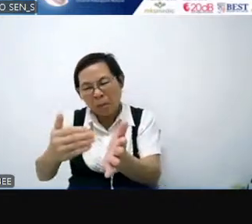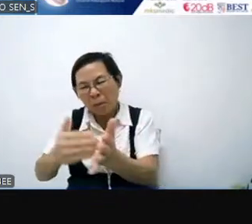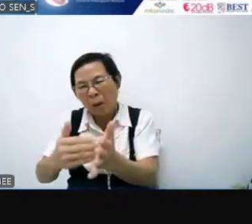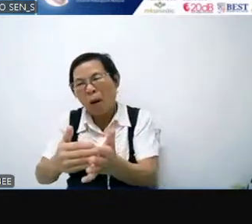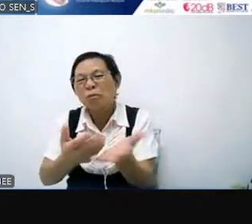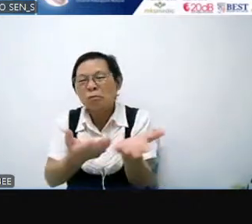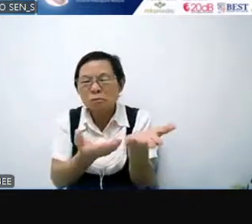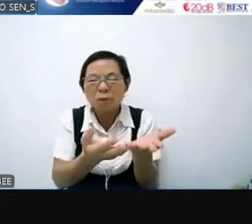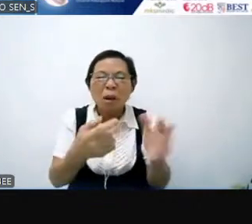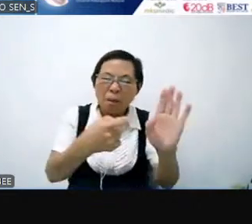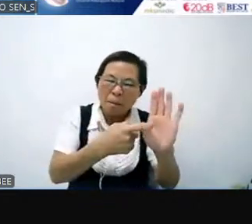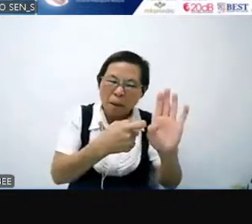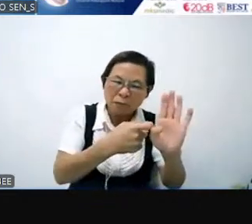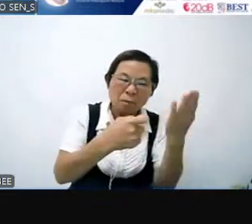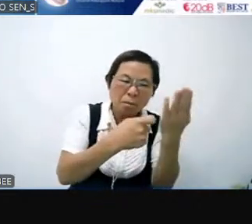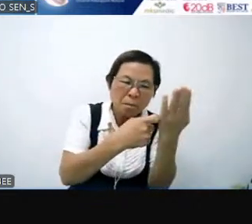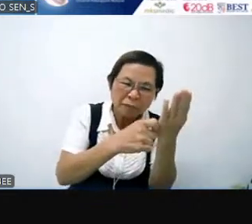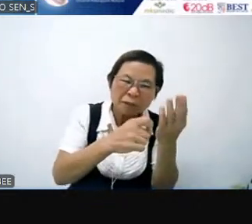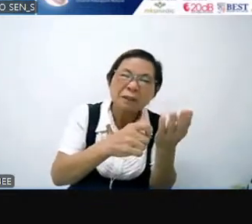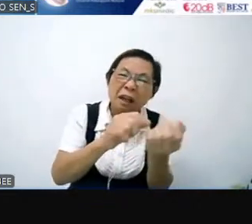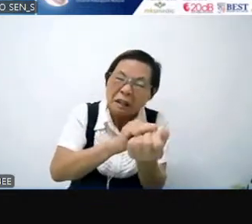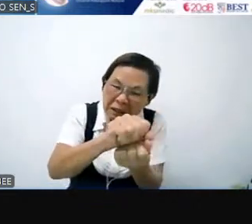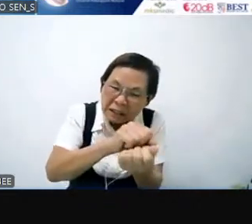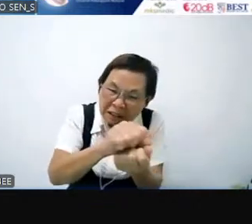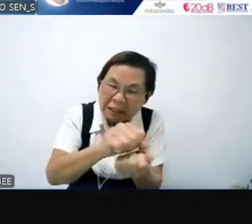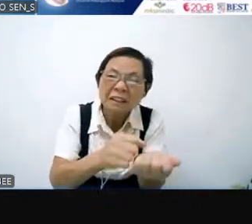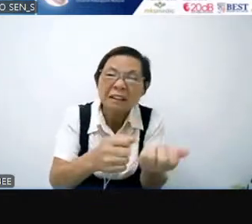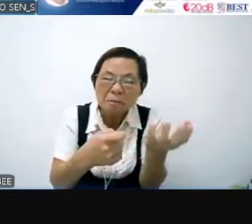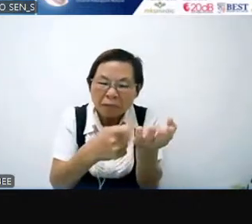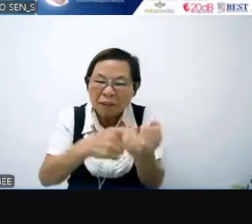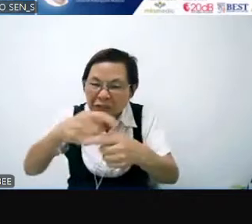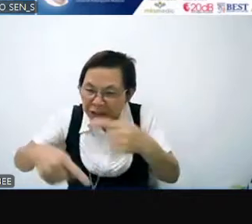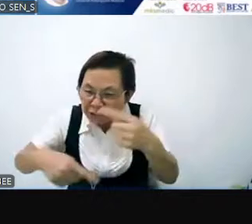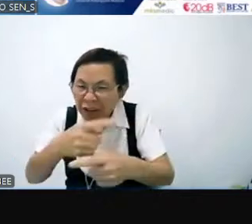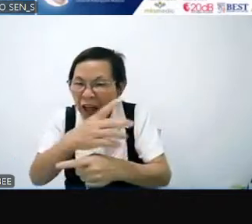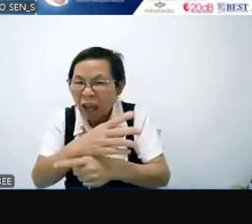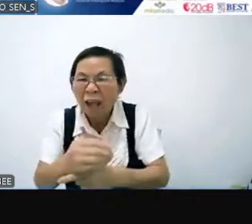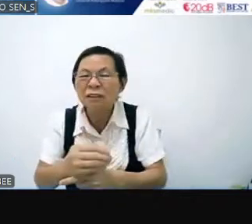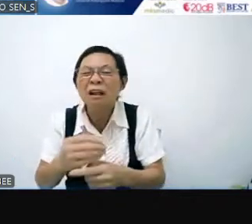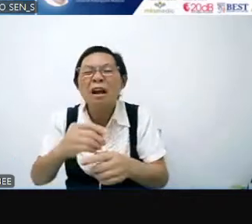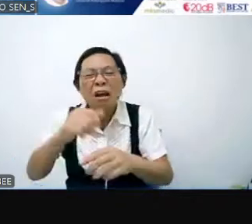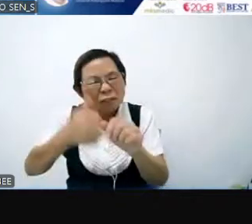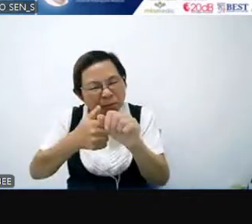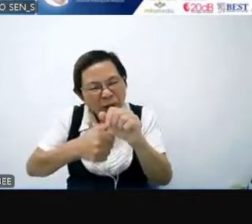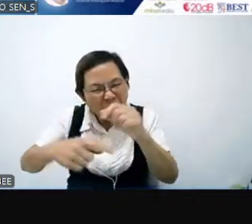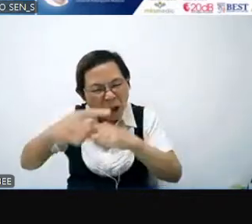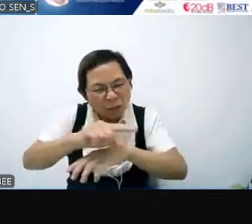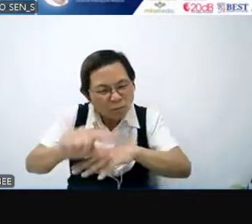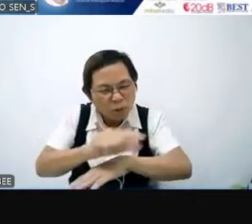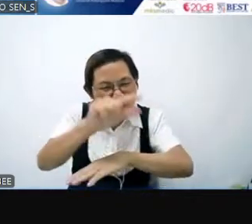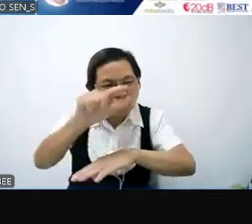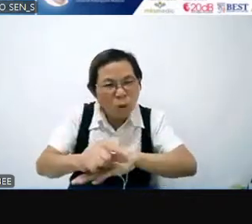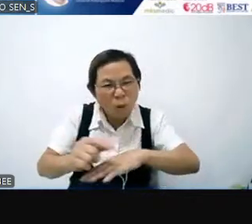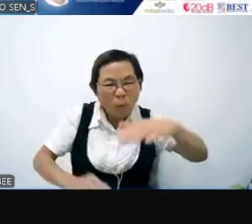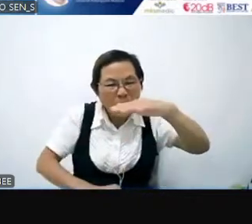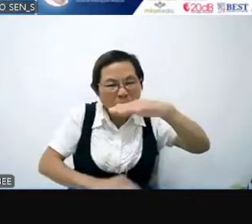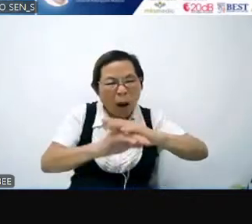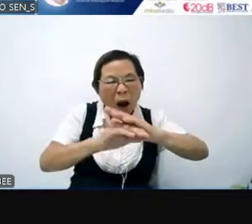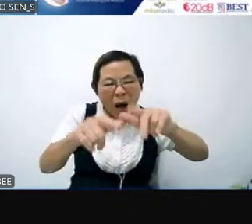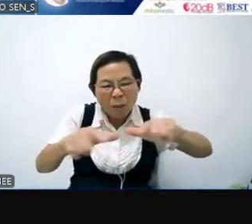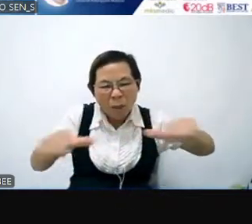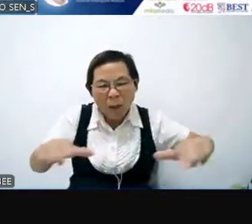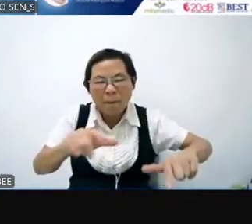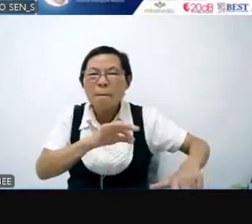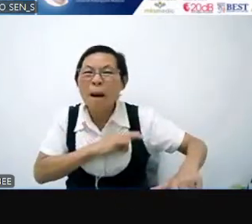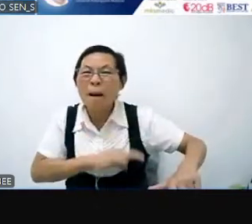example, battery change and cleaning. Also, they need to use it constantly to maximize the language